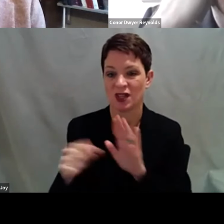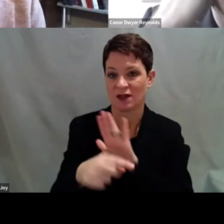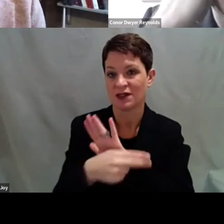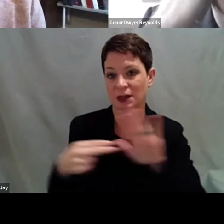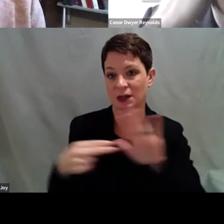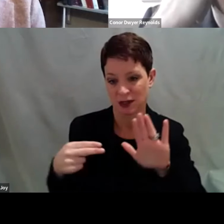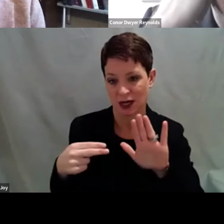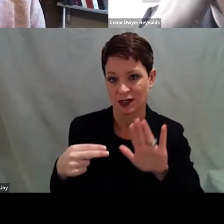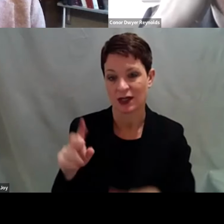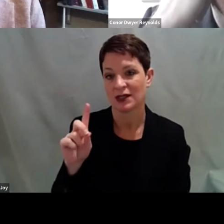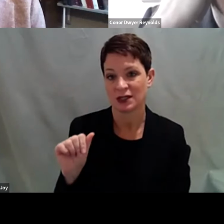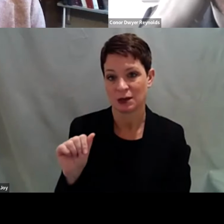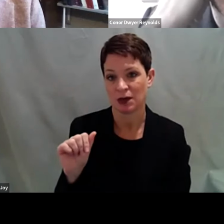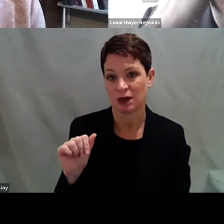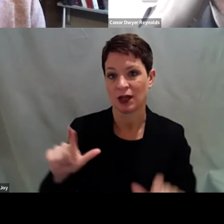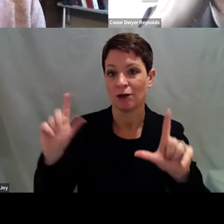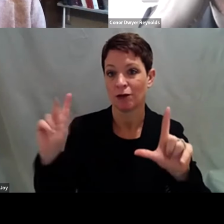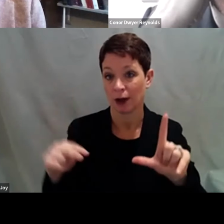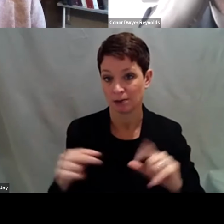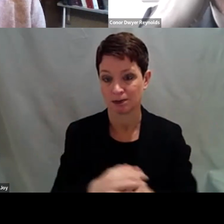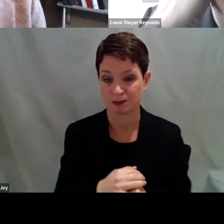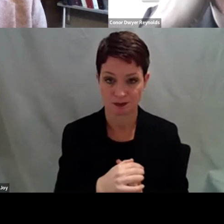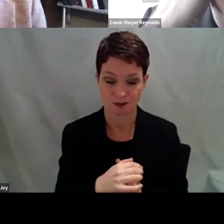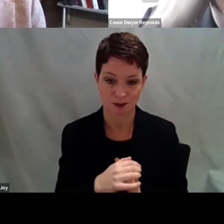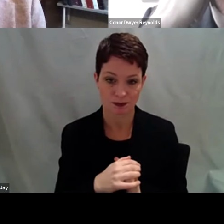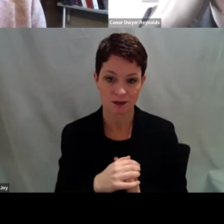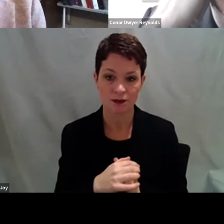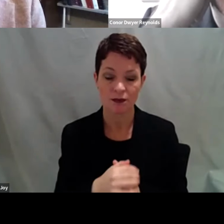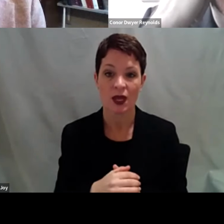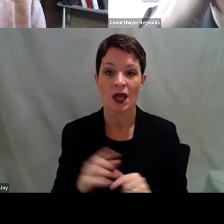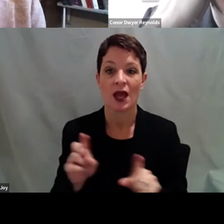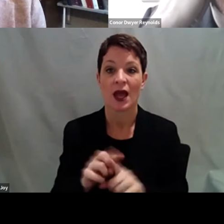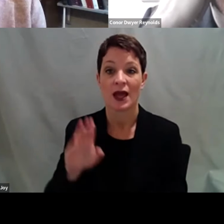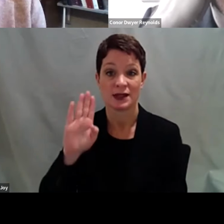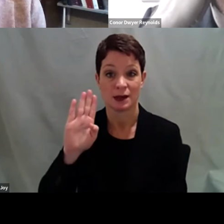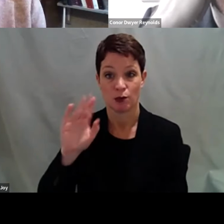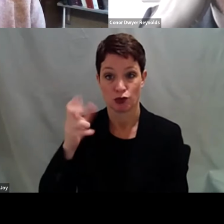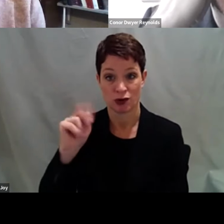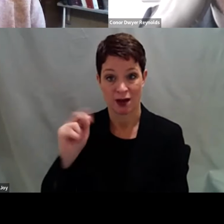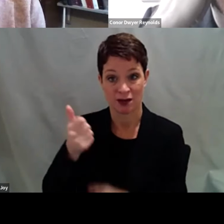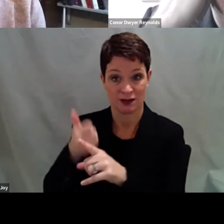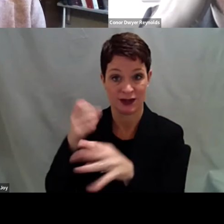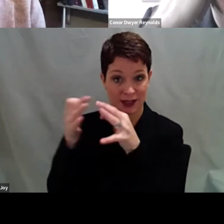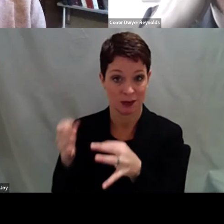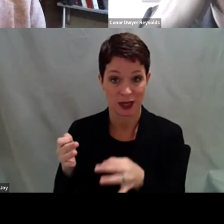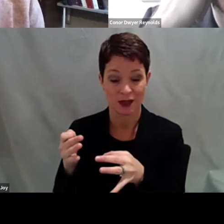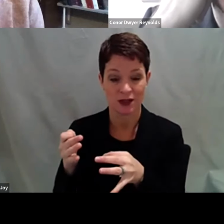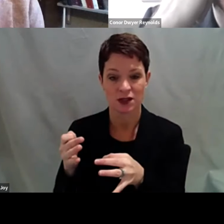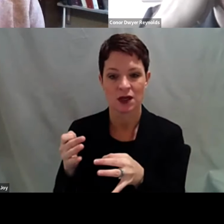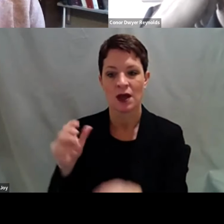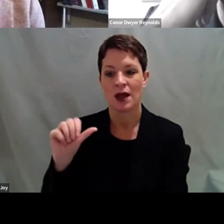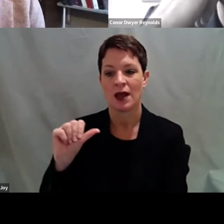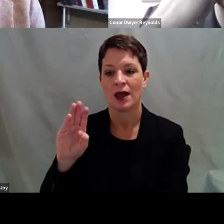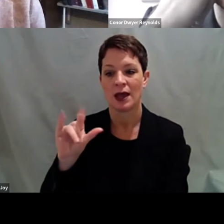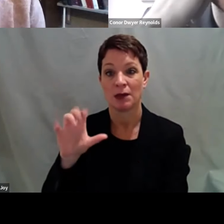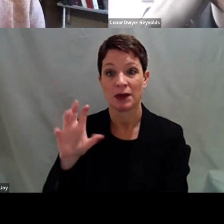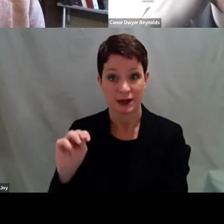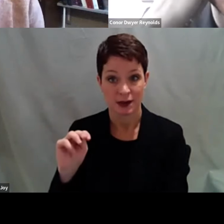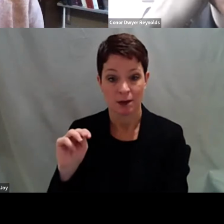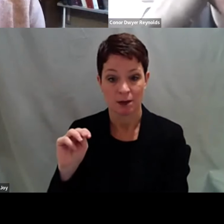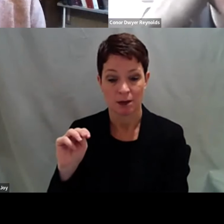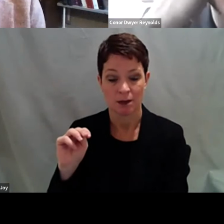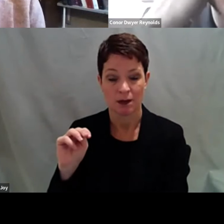stigmatizing disability frames. As Brown explains, often ableism,